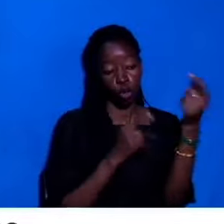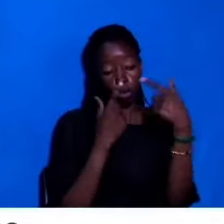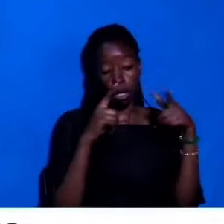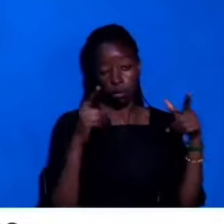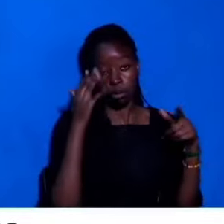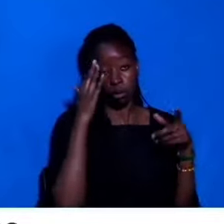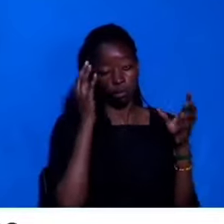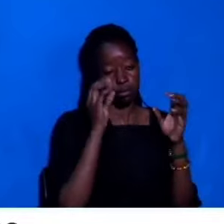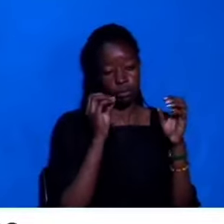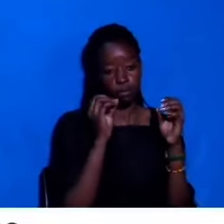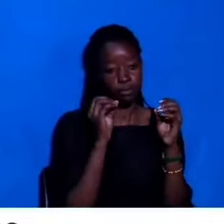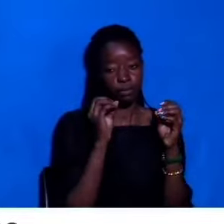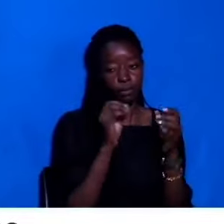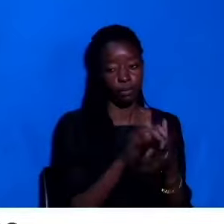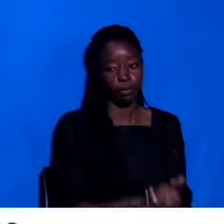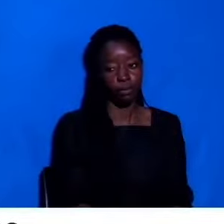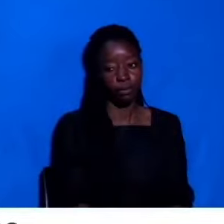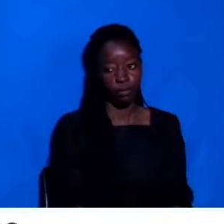eh? Guthuka sindio?